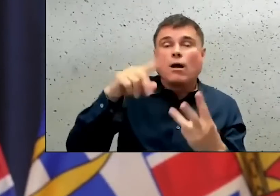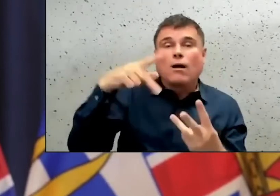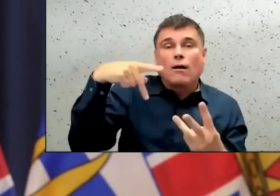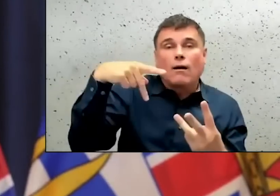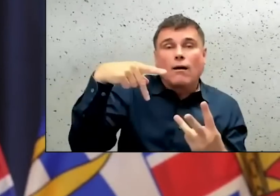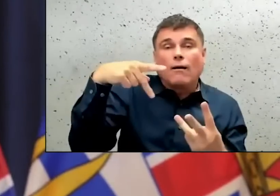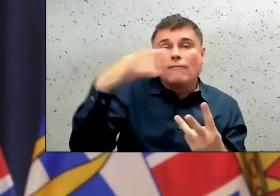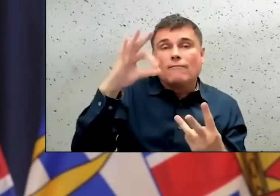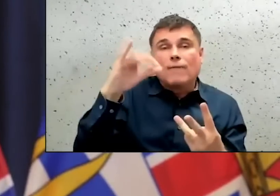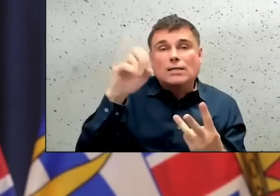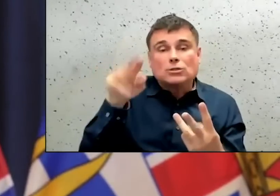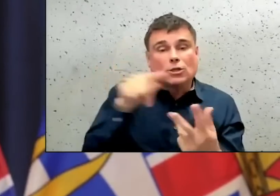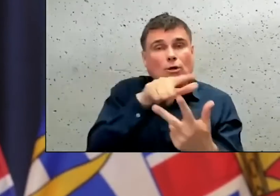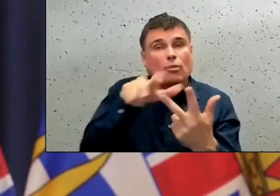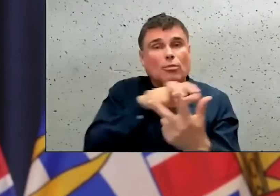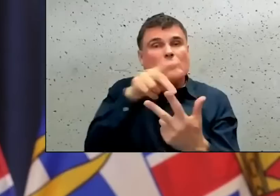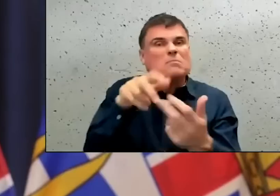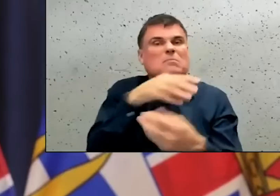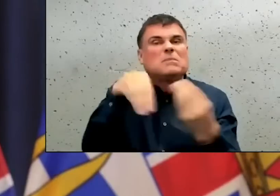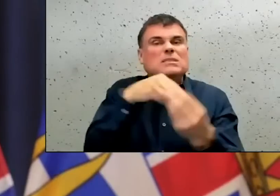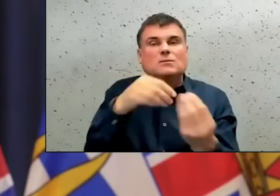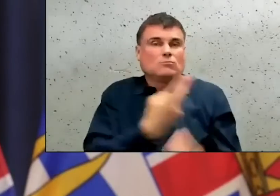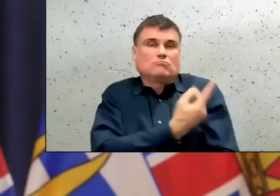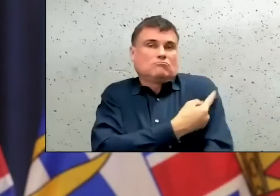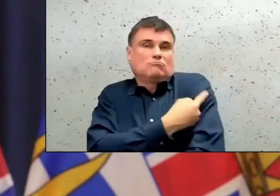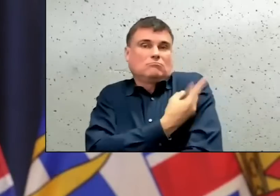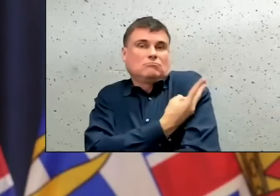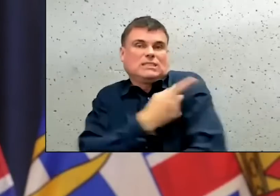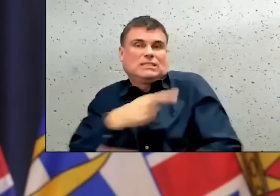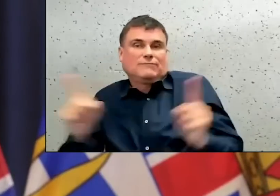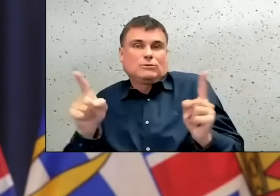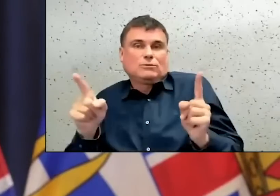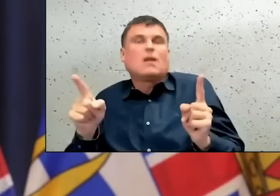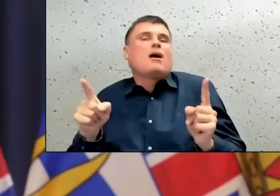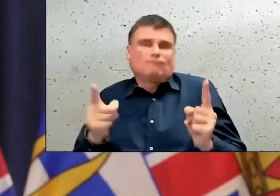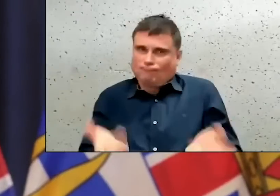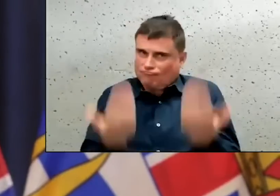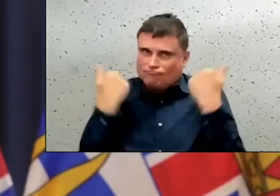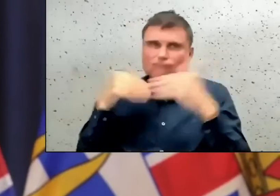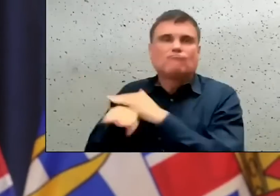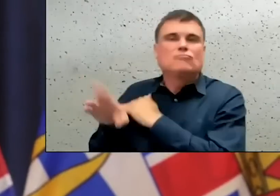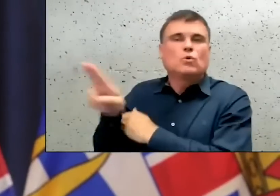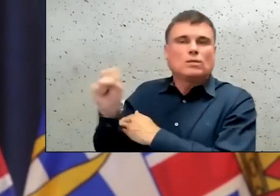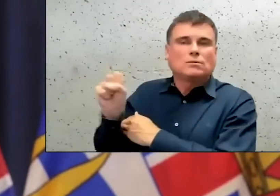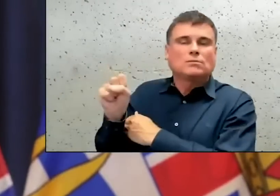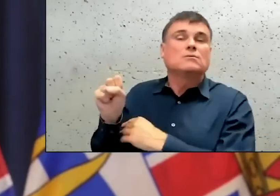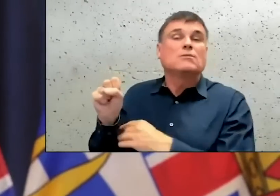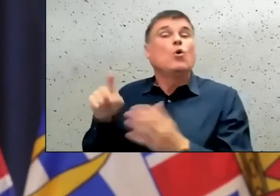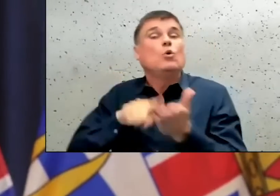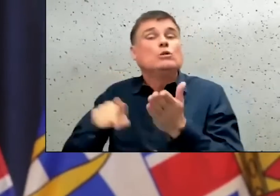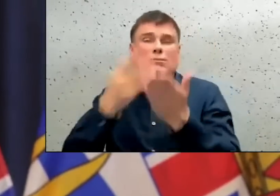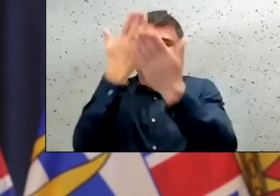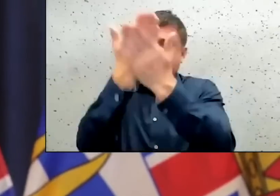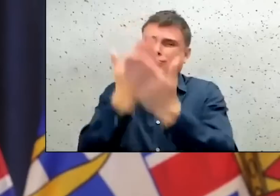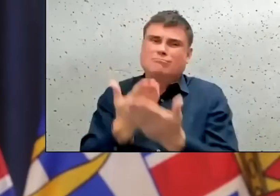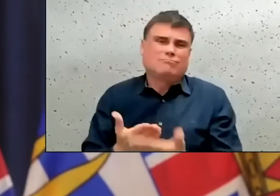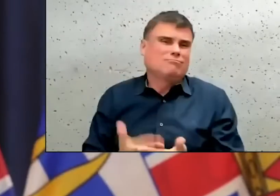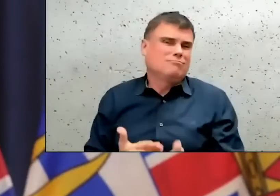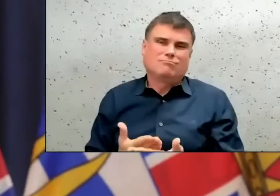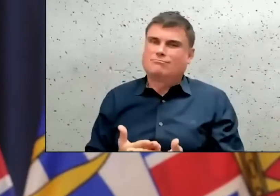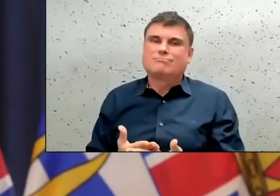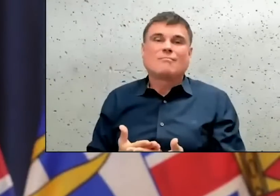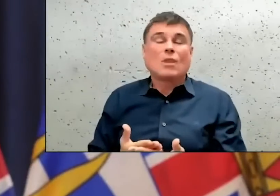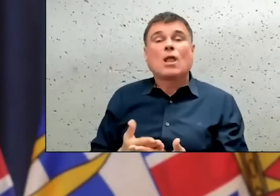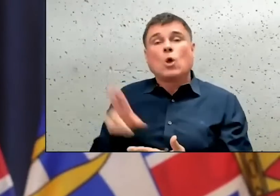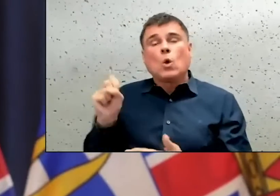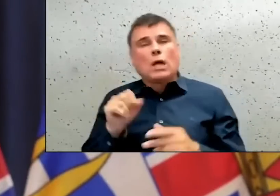work that we've done here in Canada to show the effectiveness of these vaccine combinations. And I'm just very pleased. That